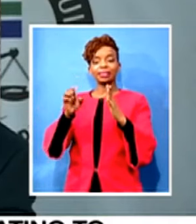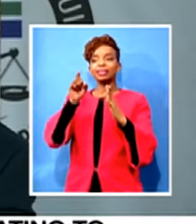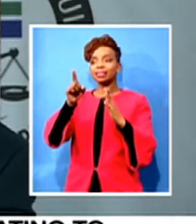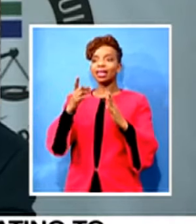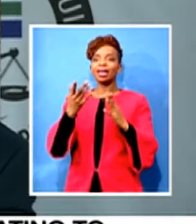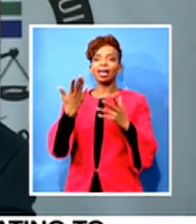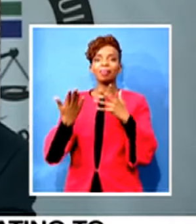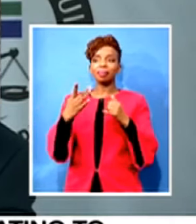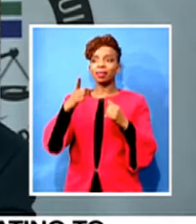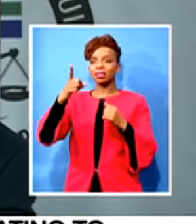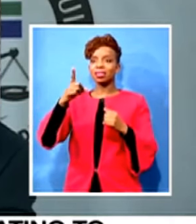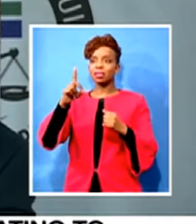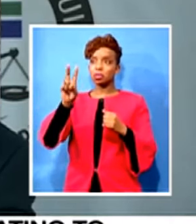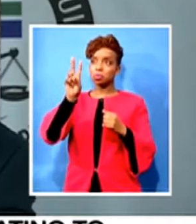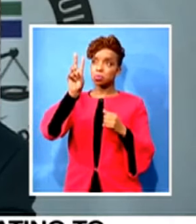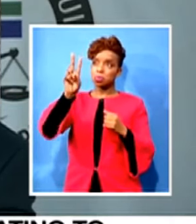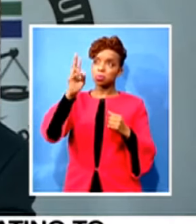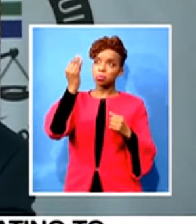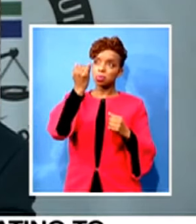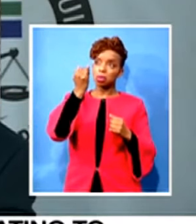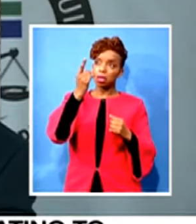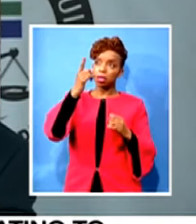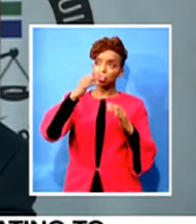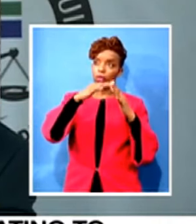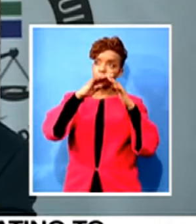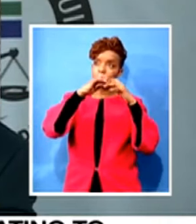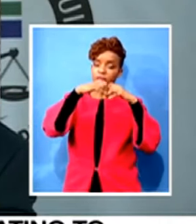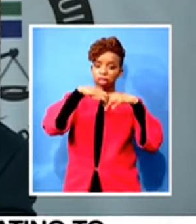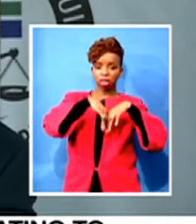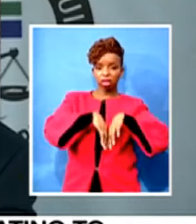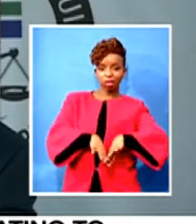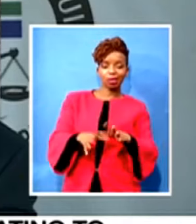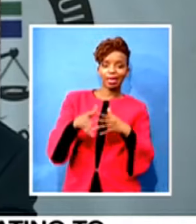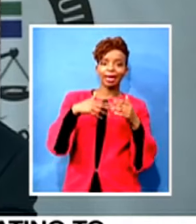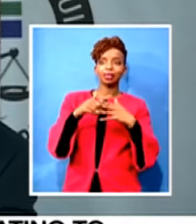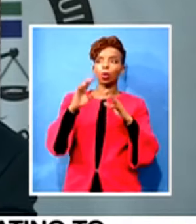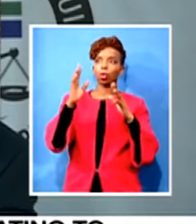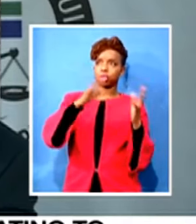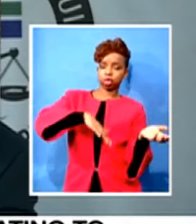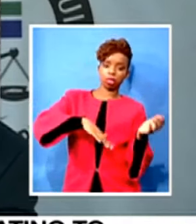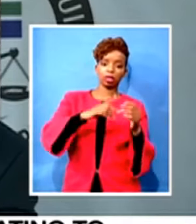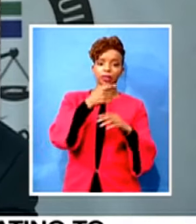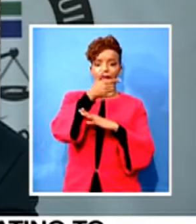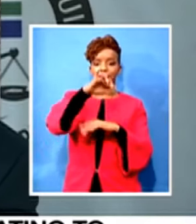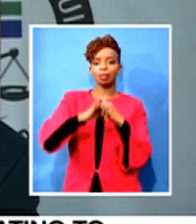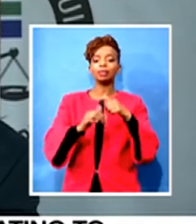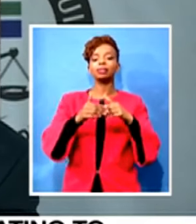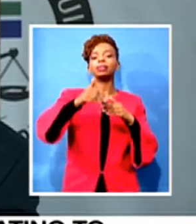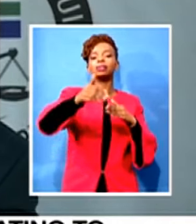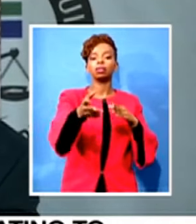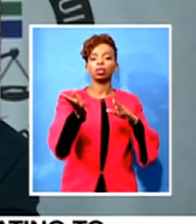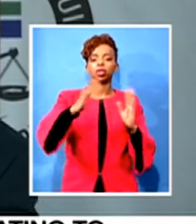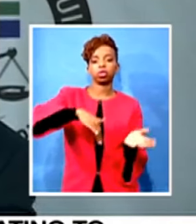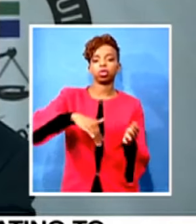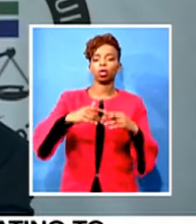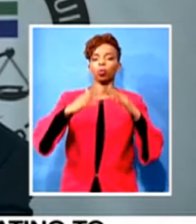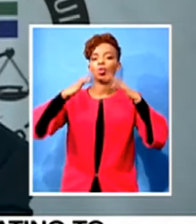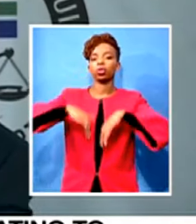any time or it might collapse in 6 months' time, does it matter whether that might have been caused by